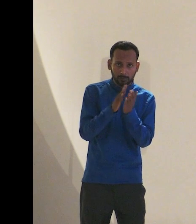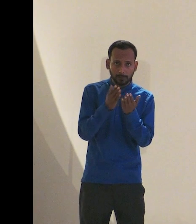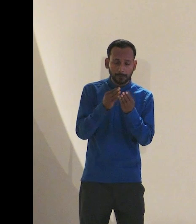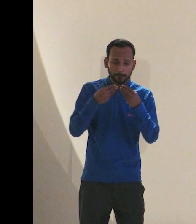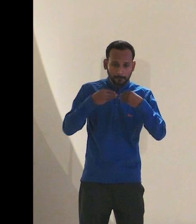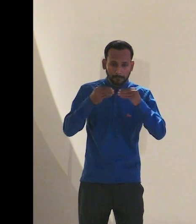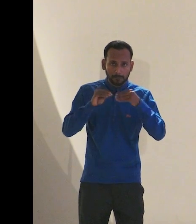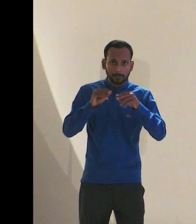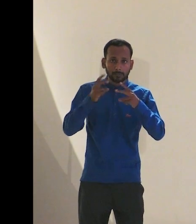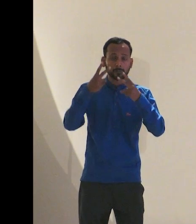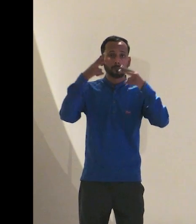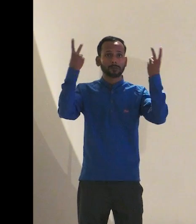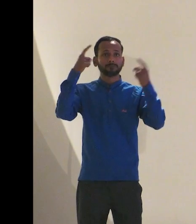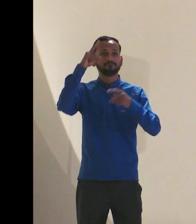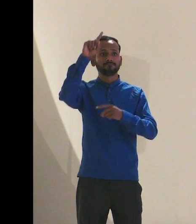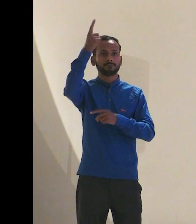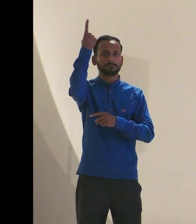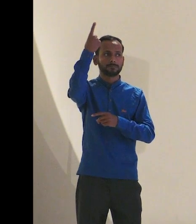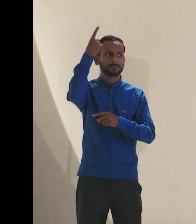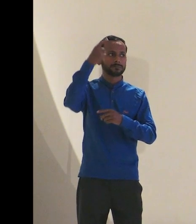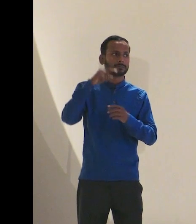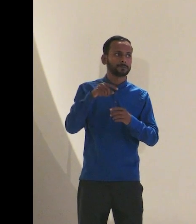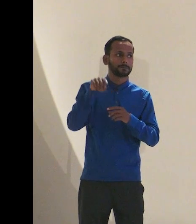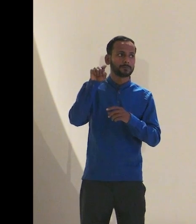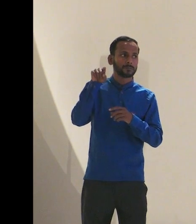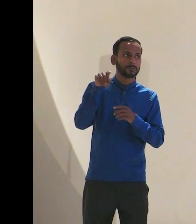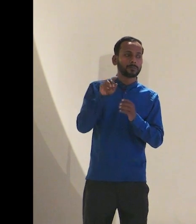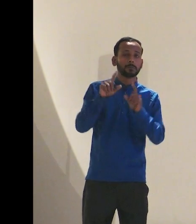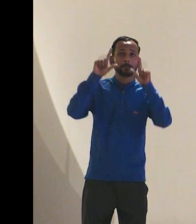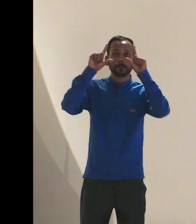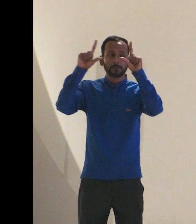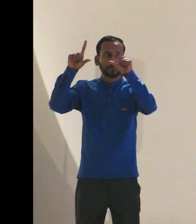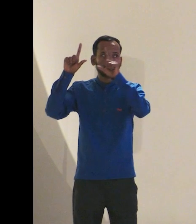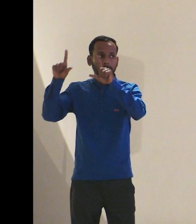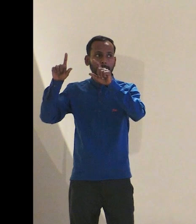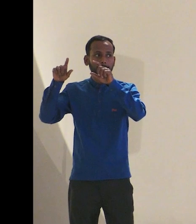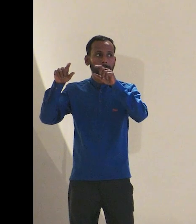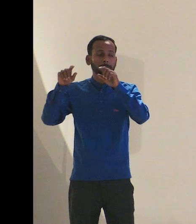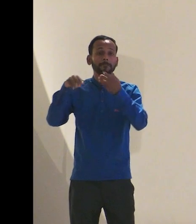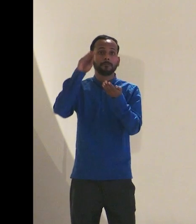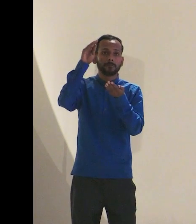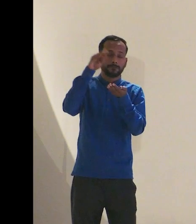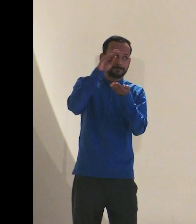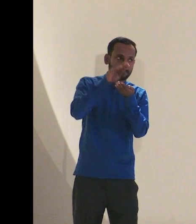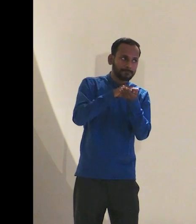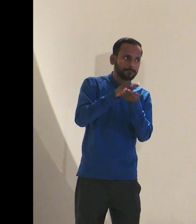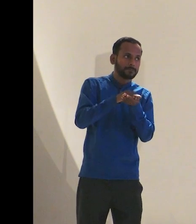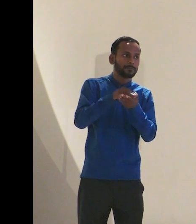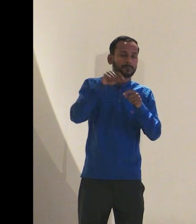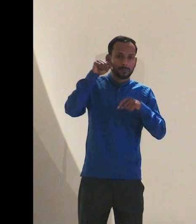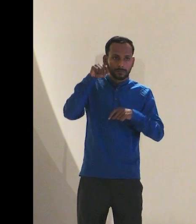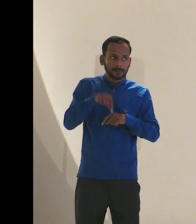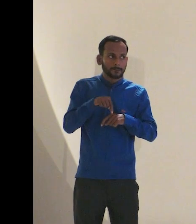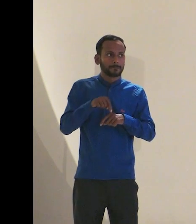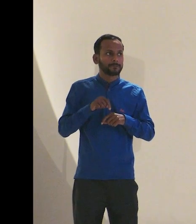into a museum that would showcase only the atrocities of the empire. Now this,